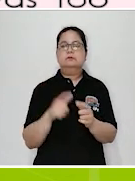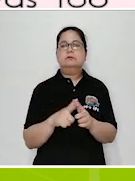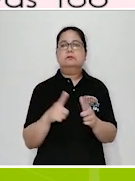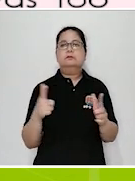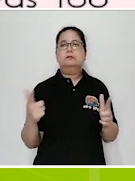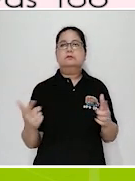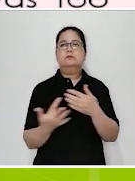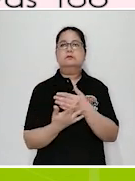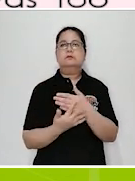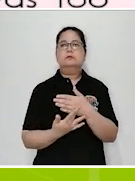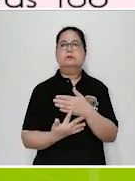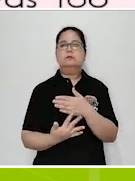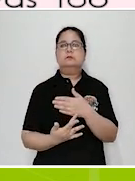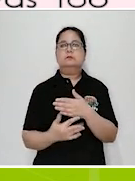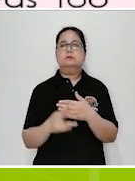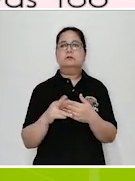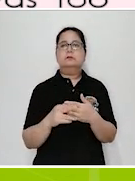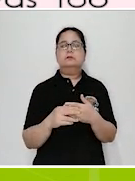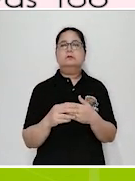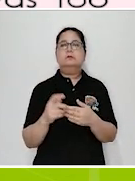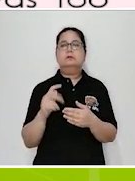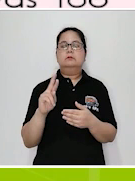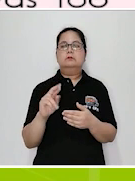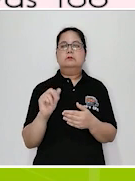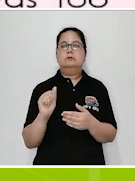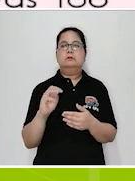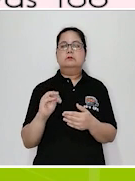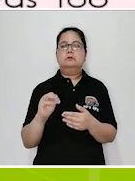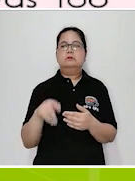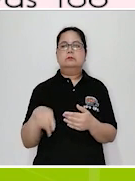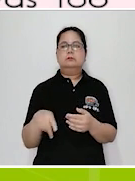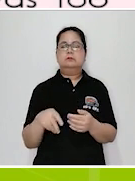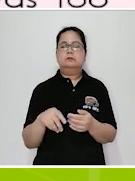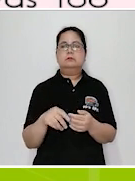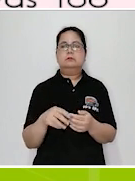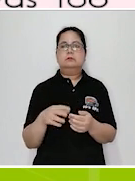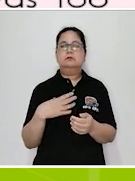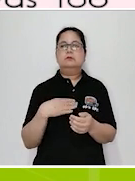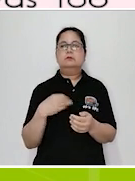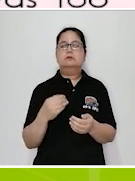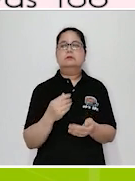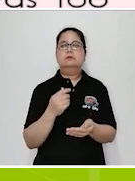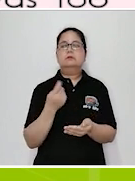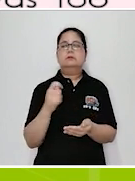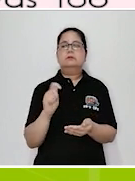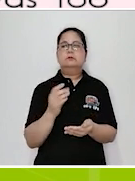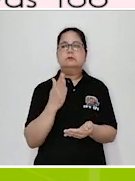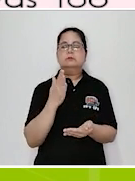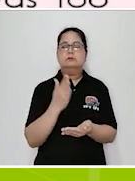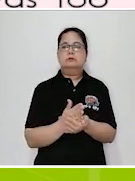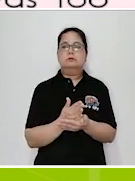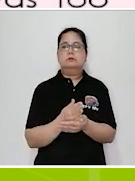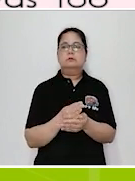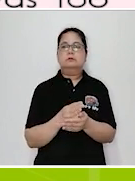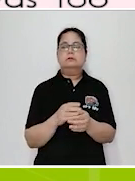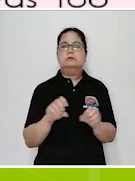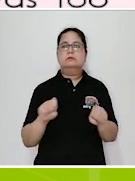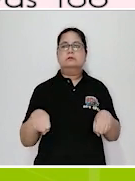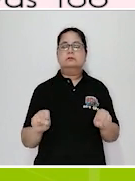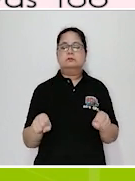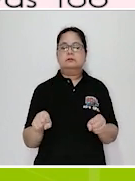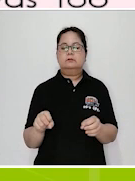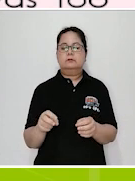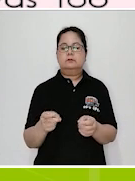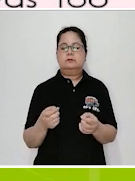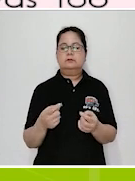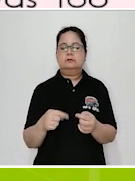oil slick at the end of the ramp. He attempted to stop the bike, but it was too late. He